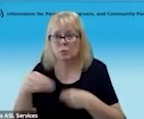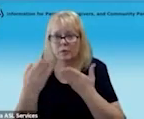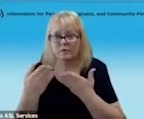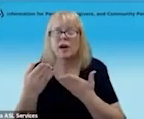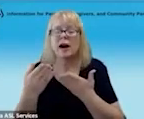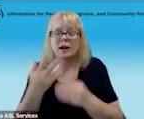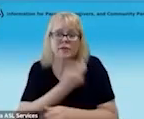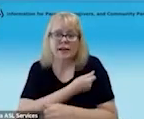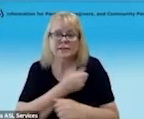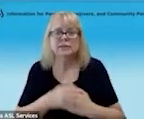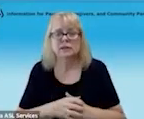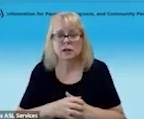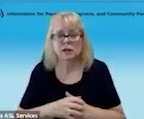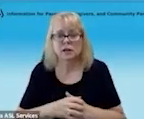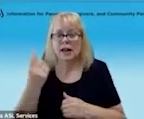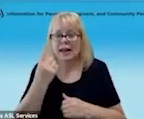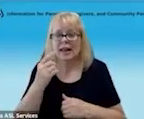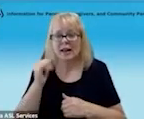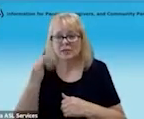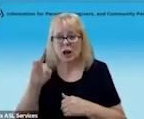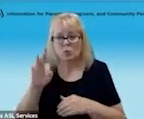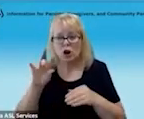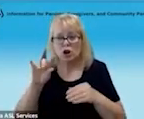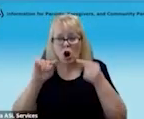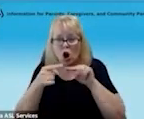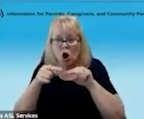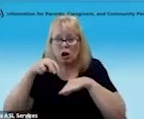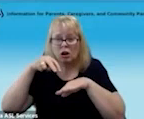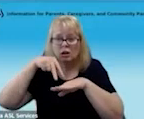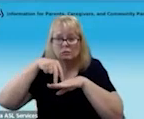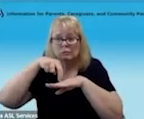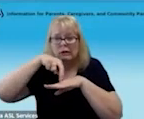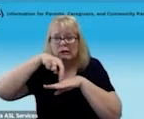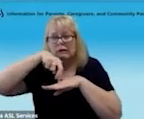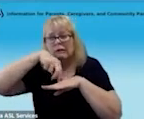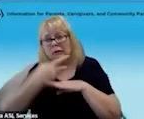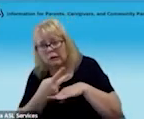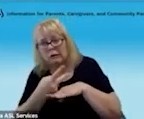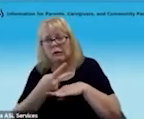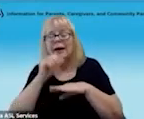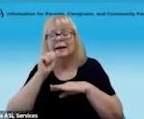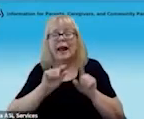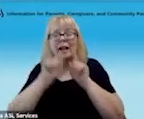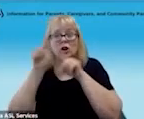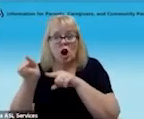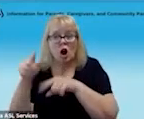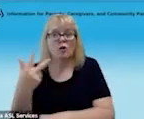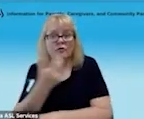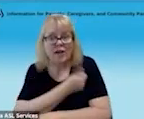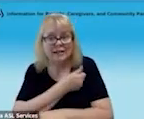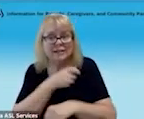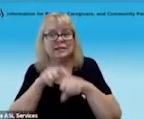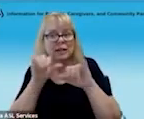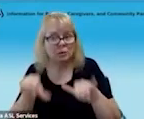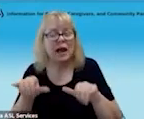provide behavioral health interventions. We may have individuals in the urgent care or emergency room providing vaccines. Now,